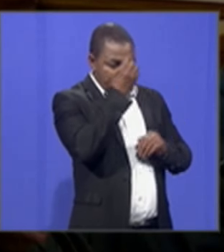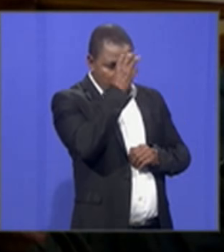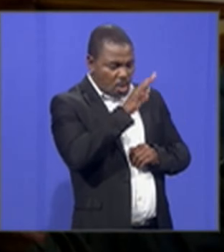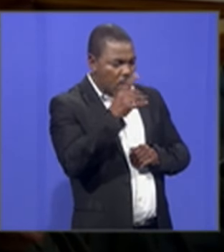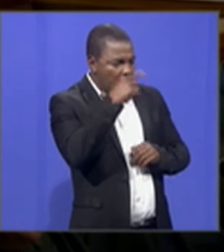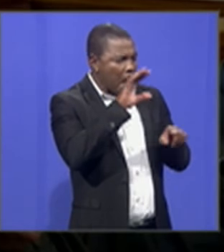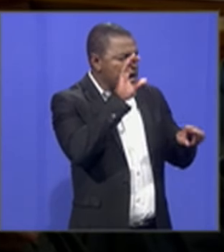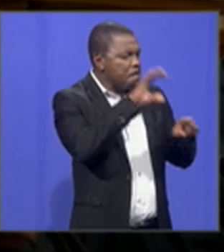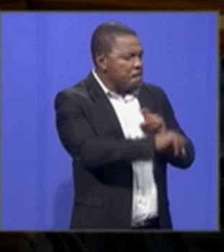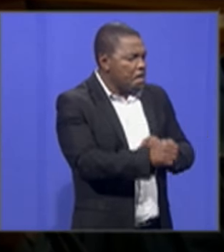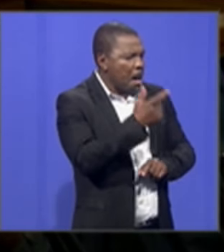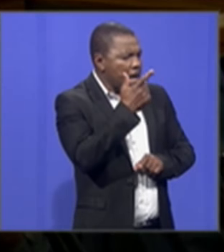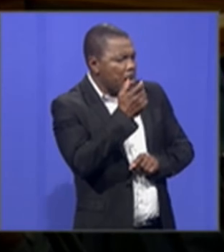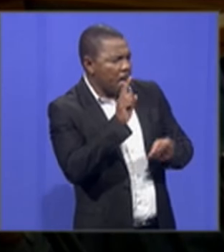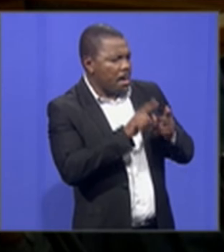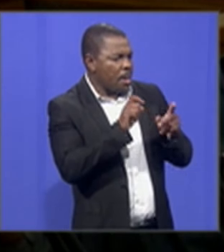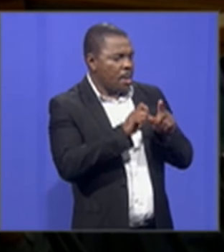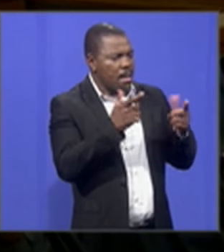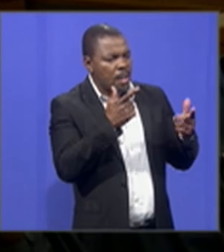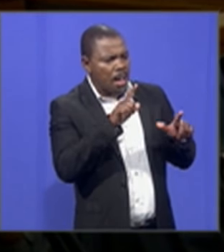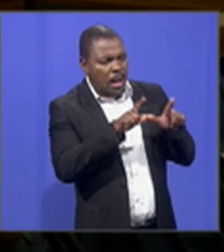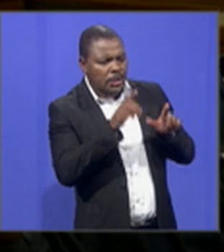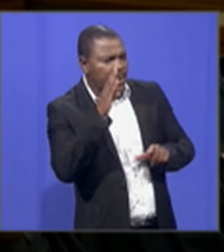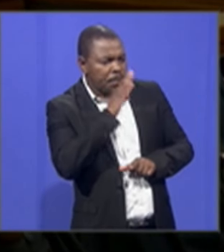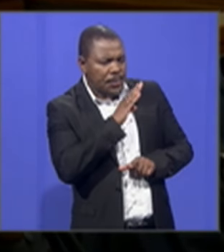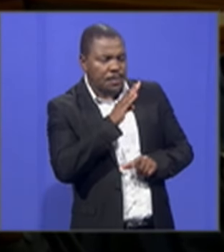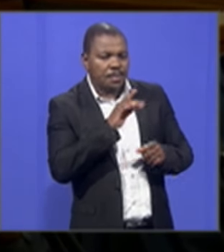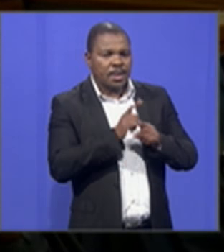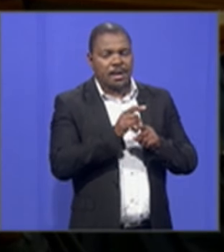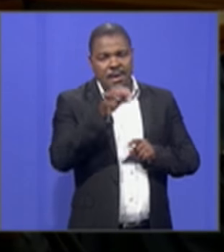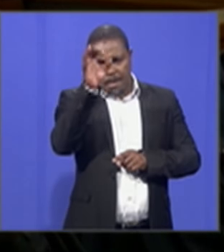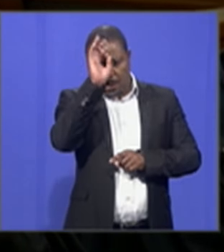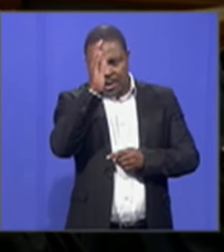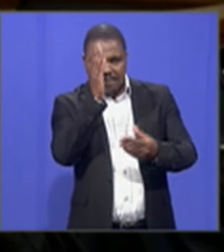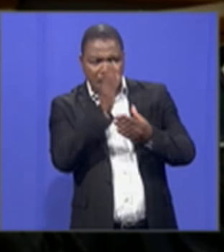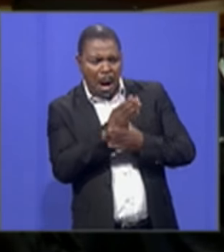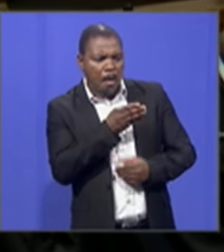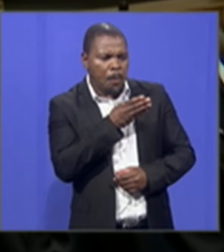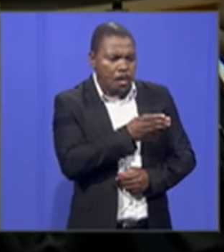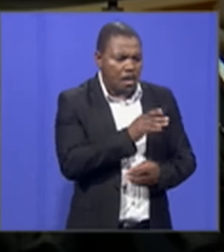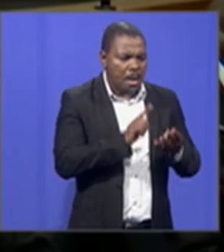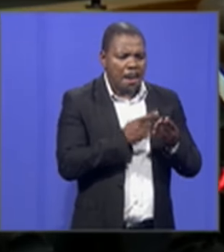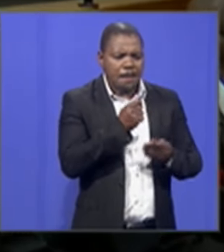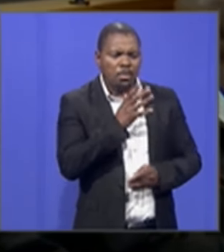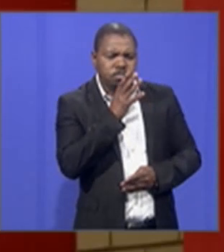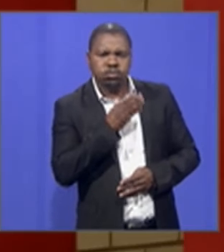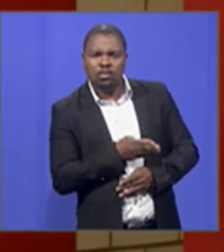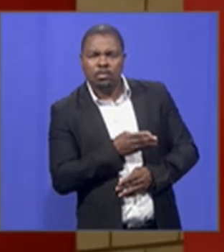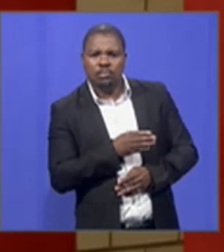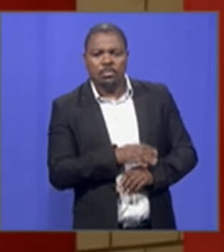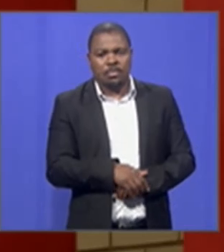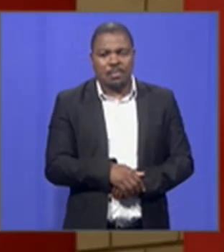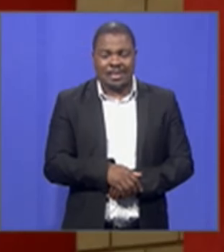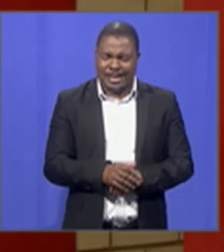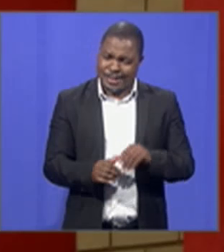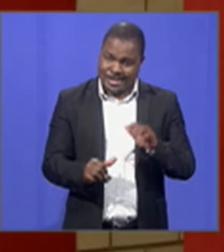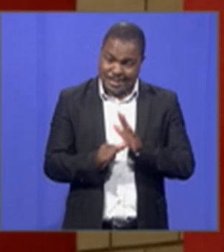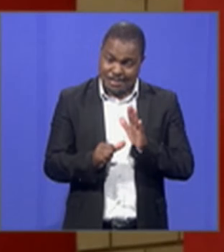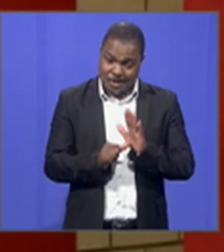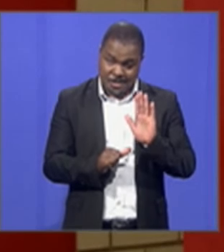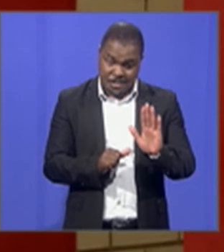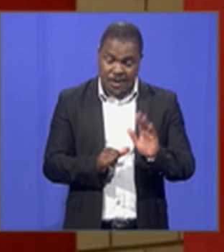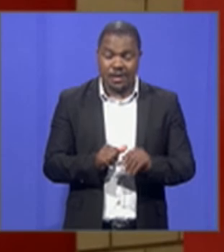o hweditše go dithunya le dikolo tšeo di sego molaong. Ditokete tša maphodisa ga e šita le mašeleng a mantši. This is very important